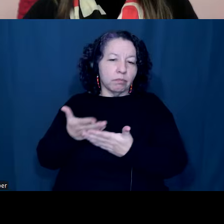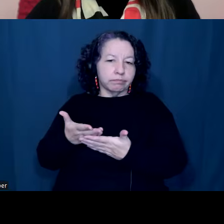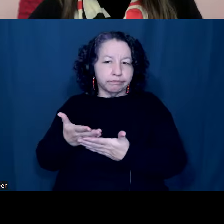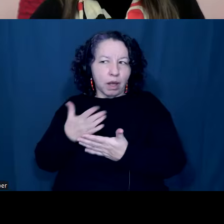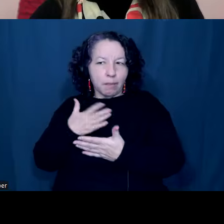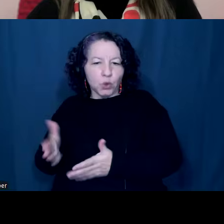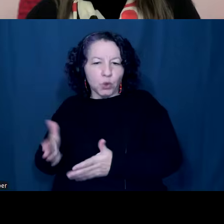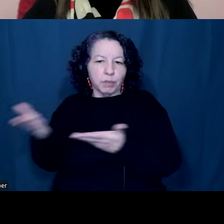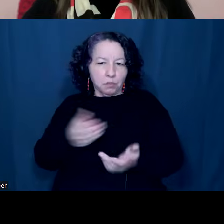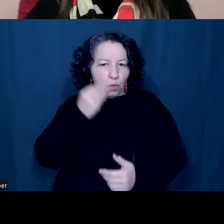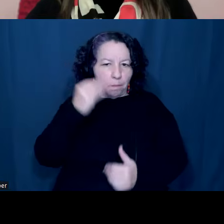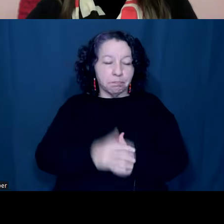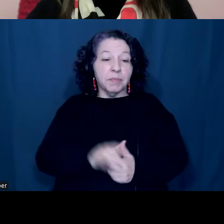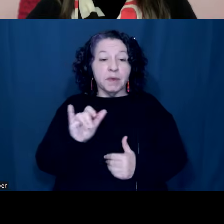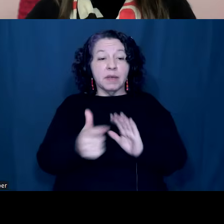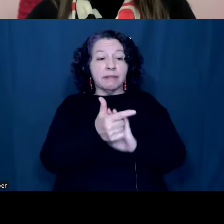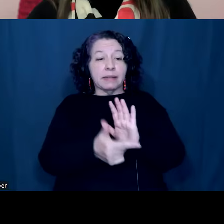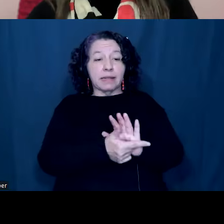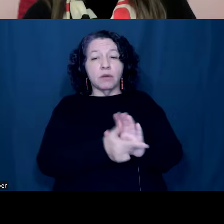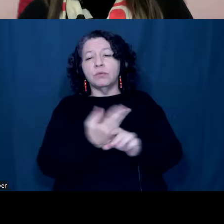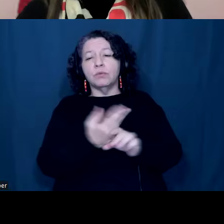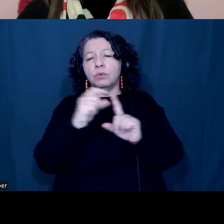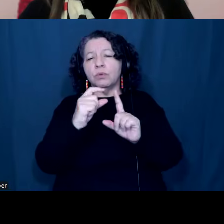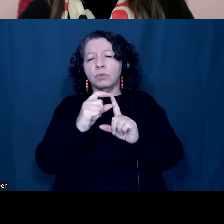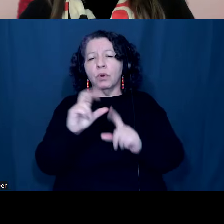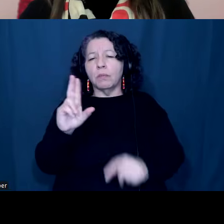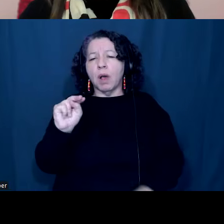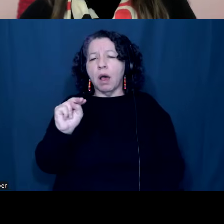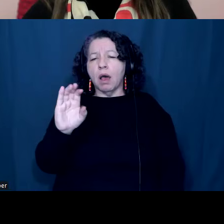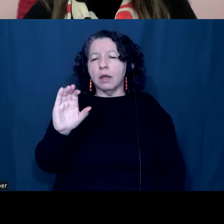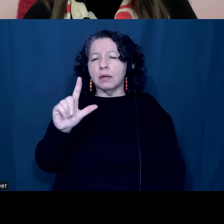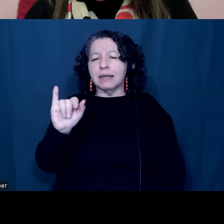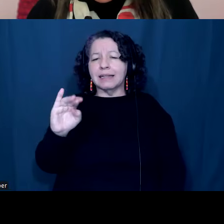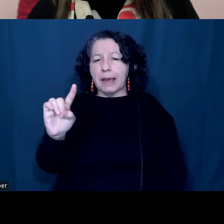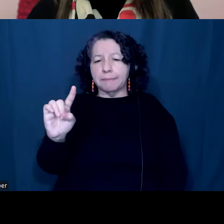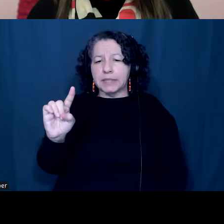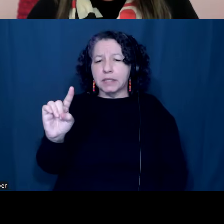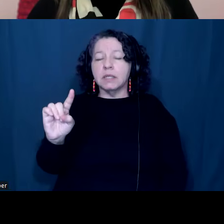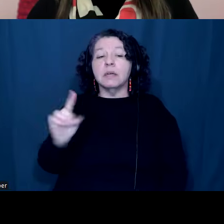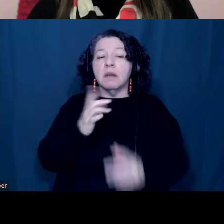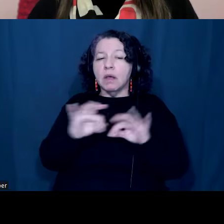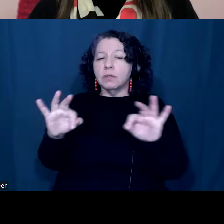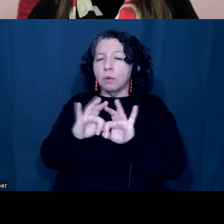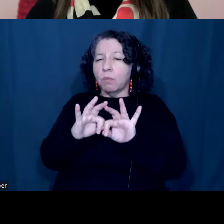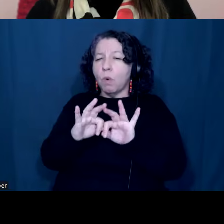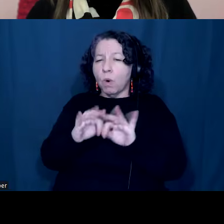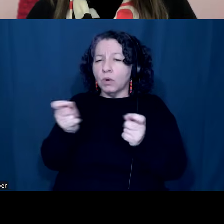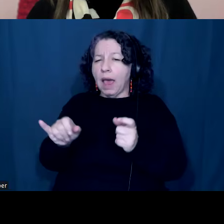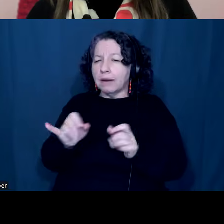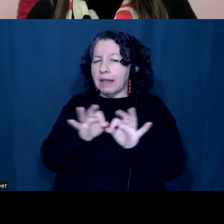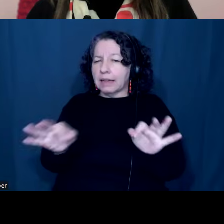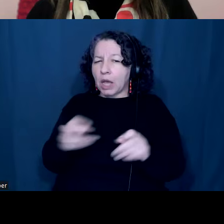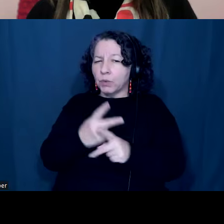This statute uses the term unclaimed, and it's important to handle that language